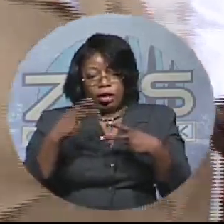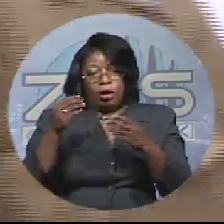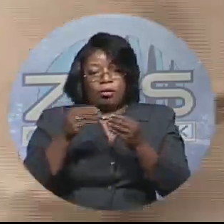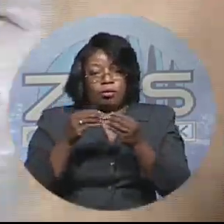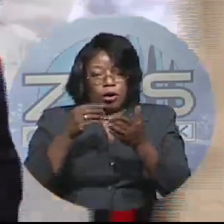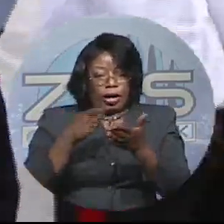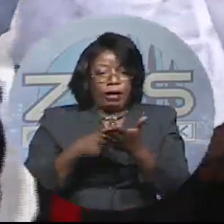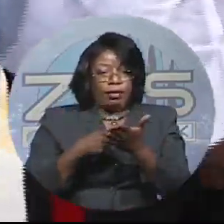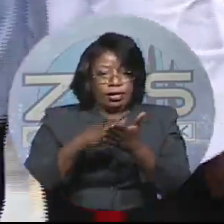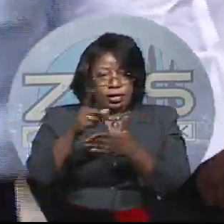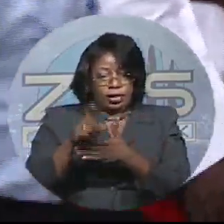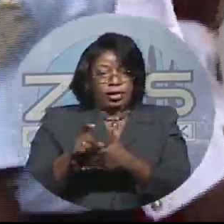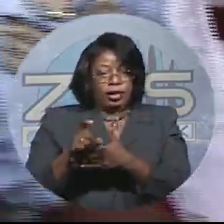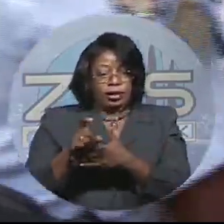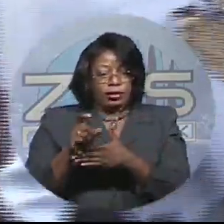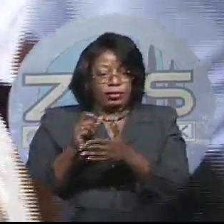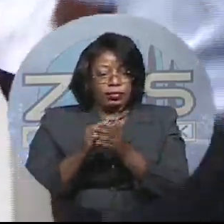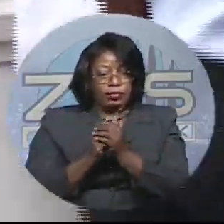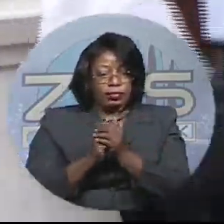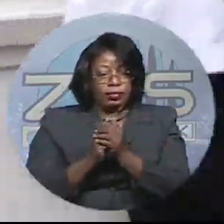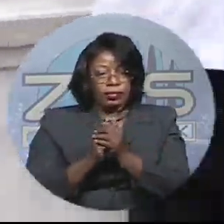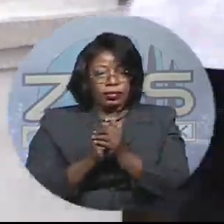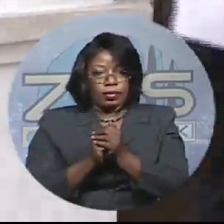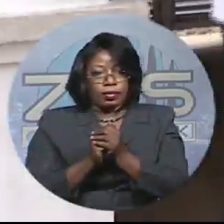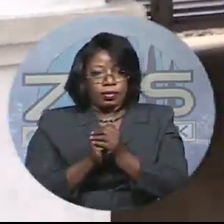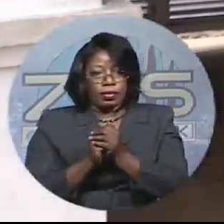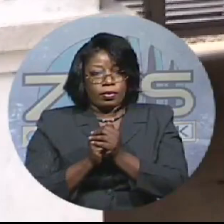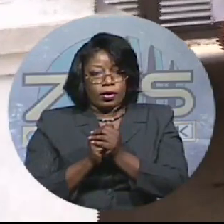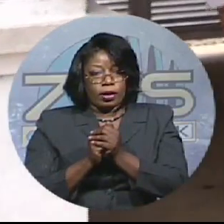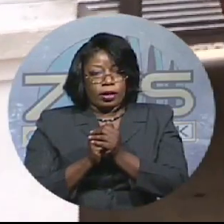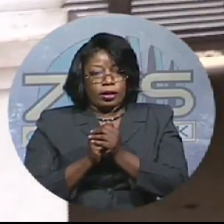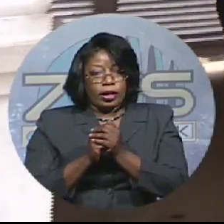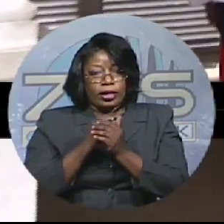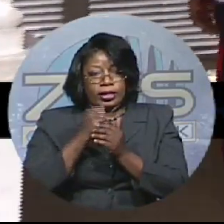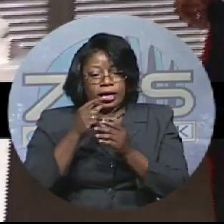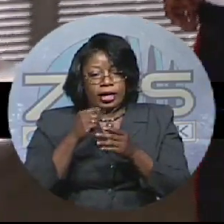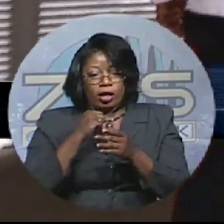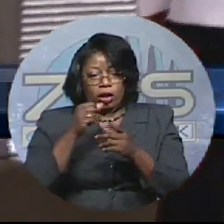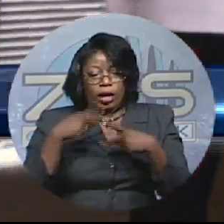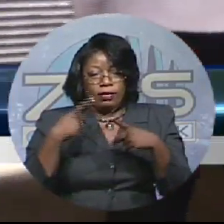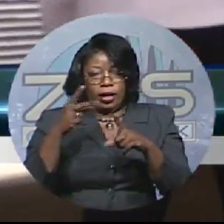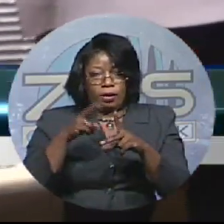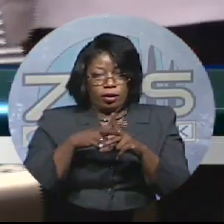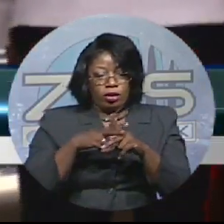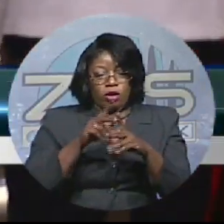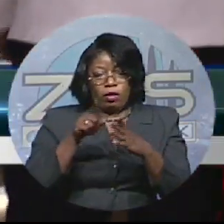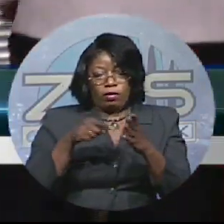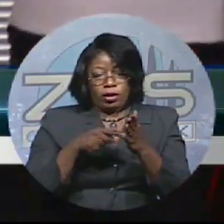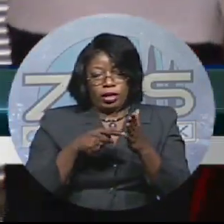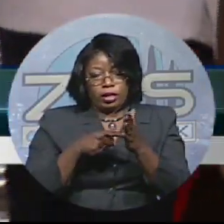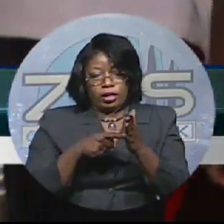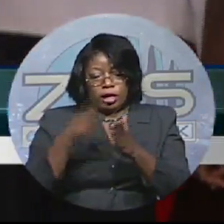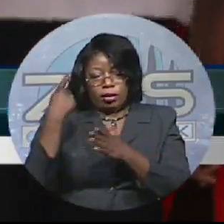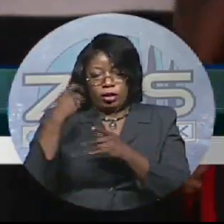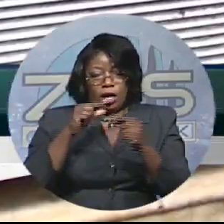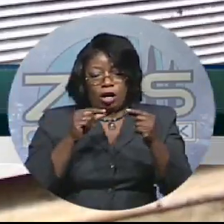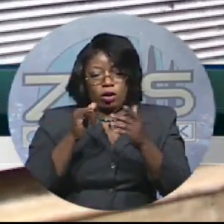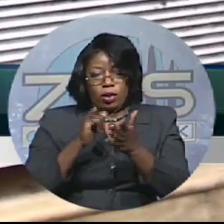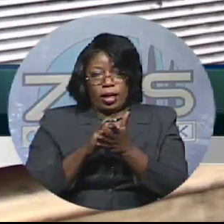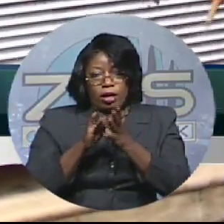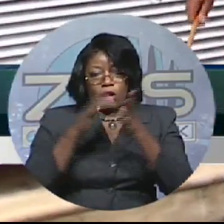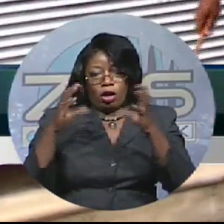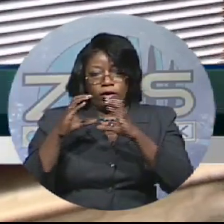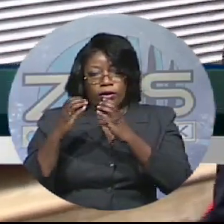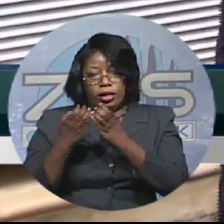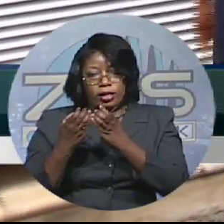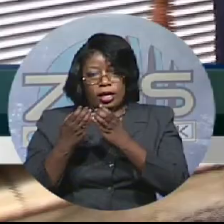Elliot Lockhart QC and Marie Ducille, objected to the application for the adjournment because they argued that a lot of